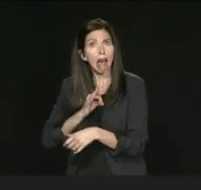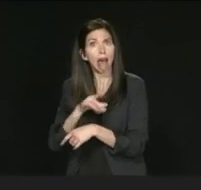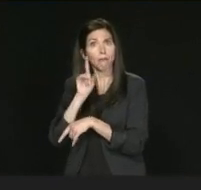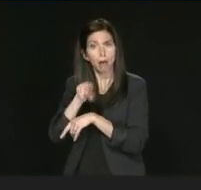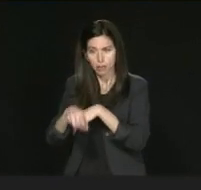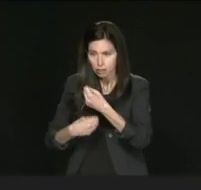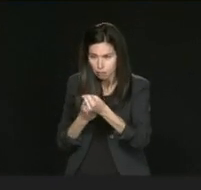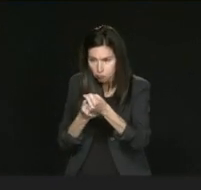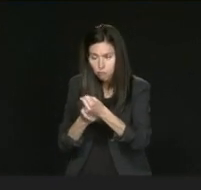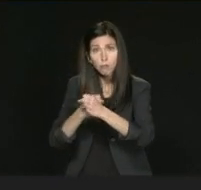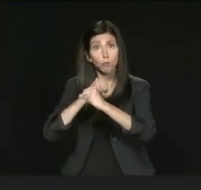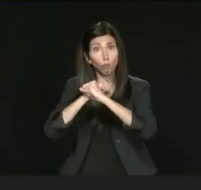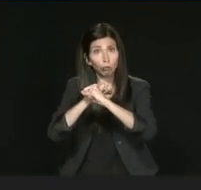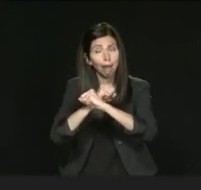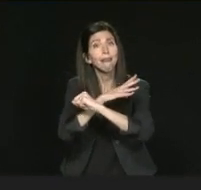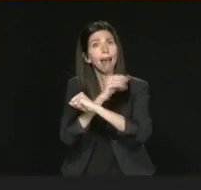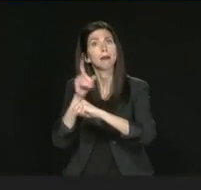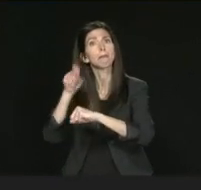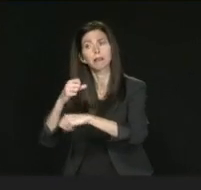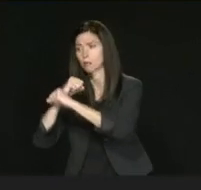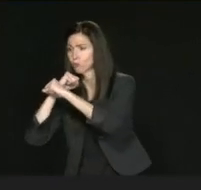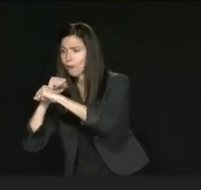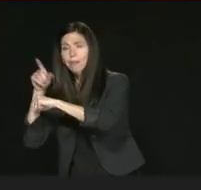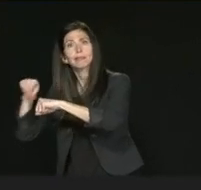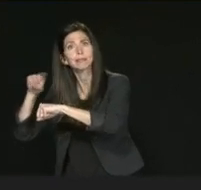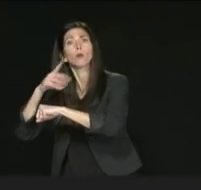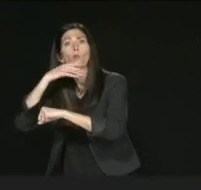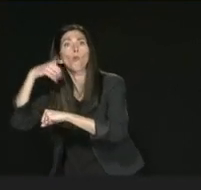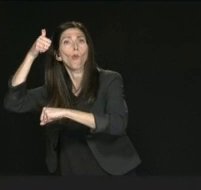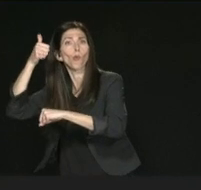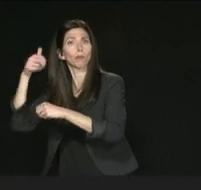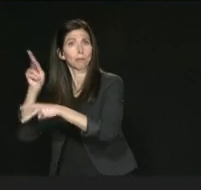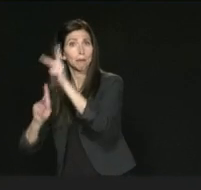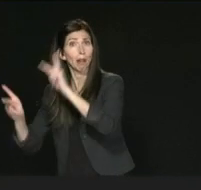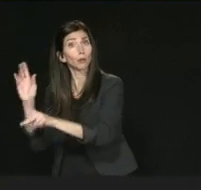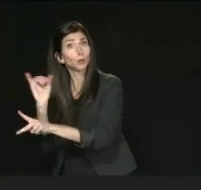the people who are being taken care of there.